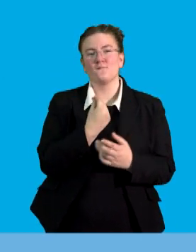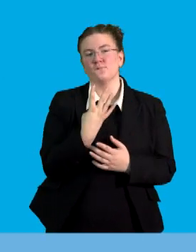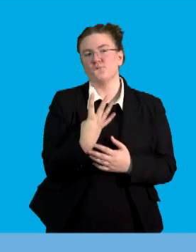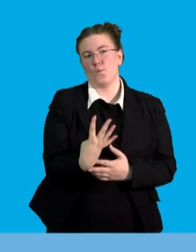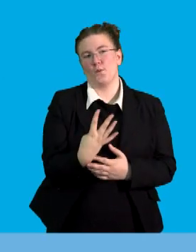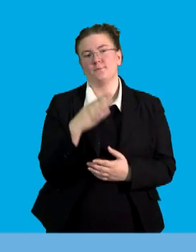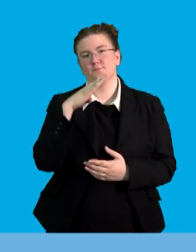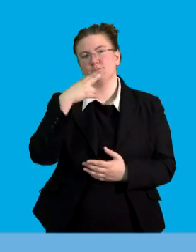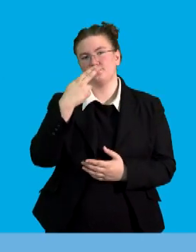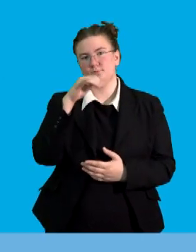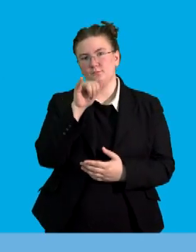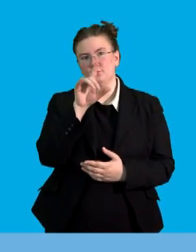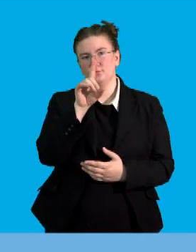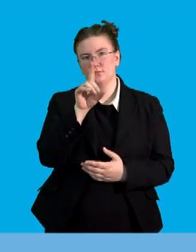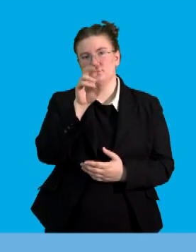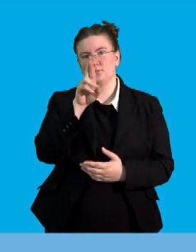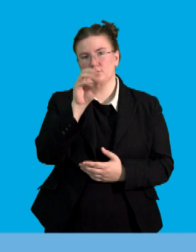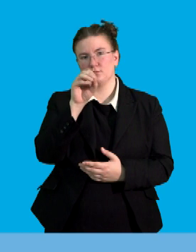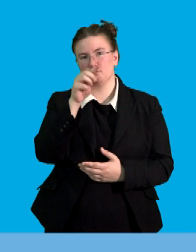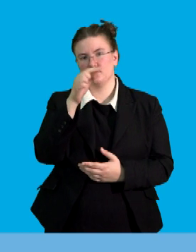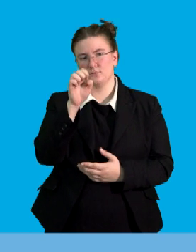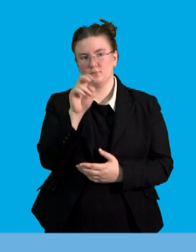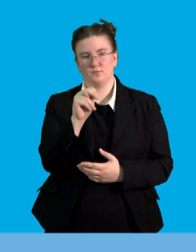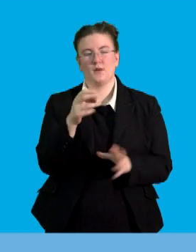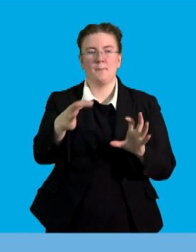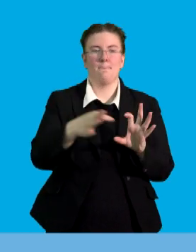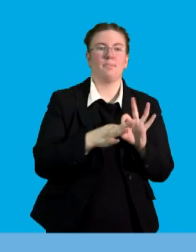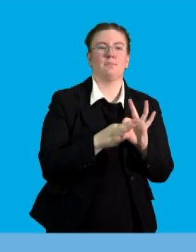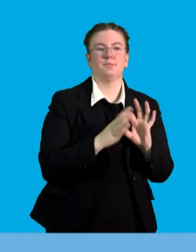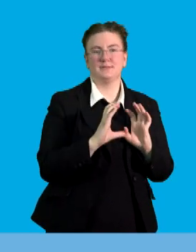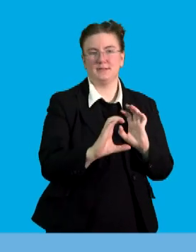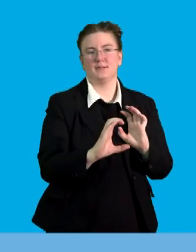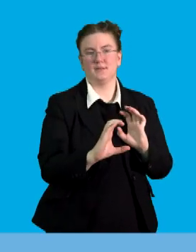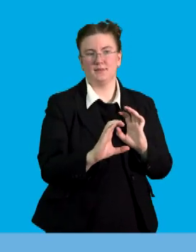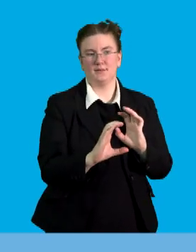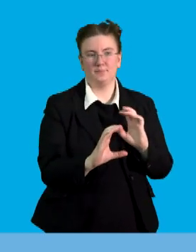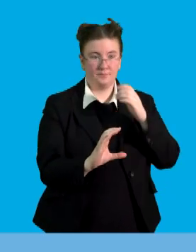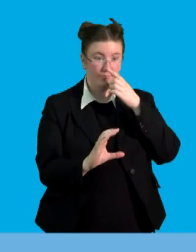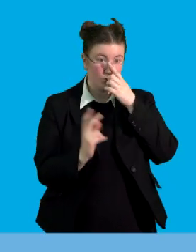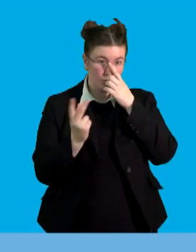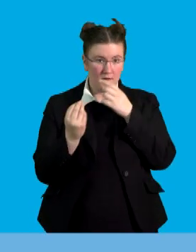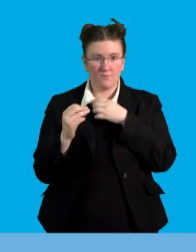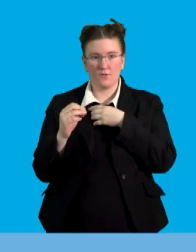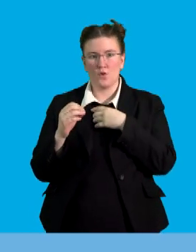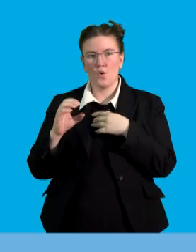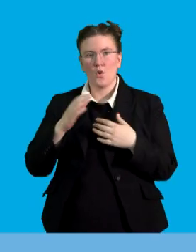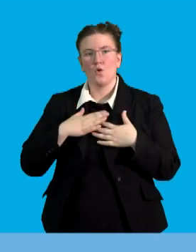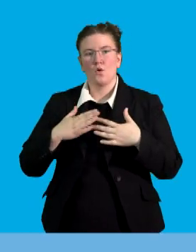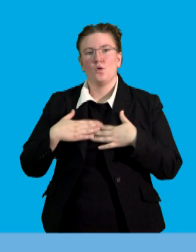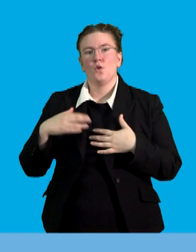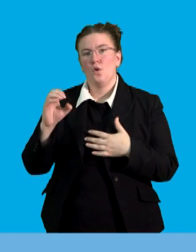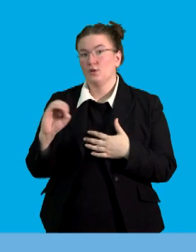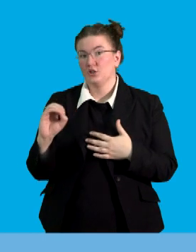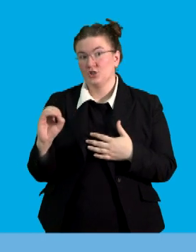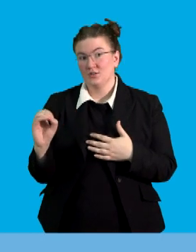chemically bonded to the C. Then we have our oxygen atoms. Remember that